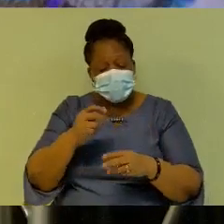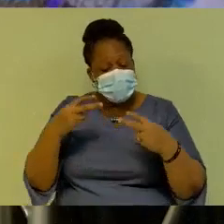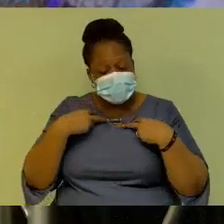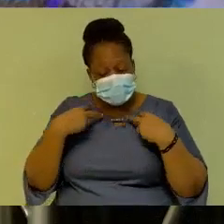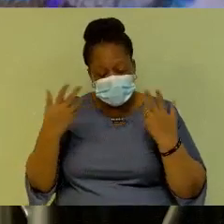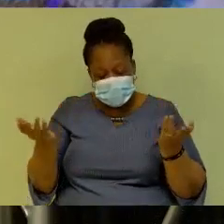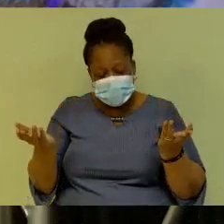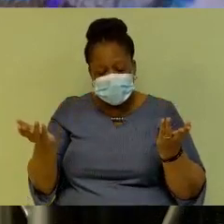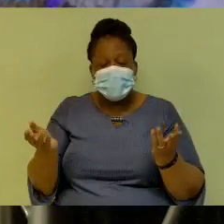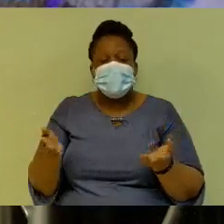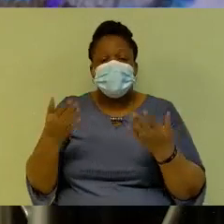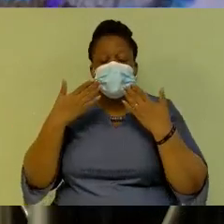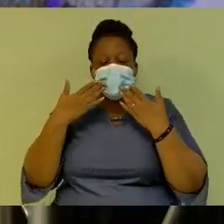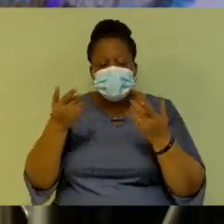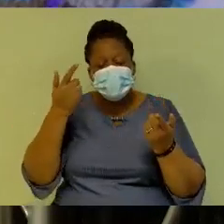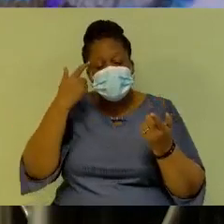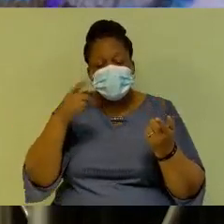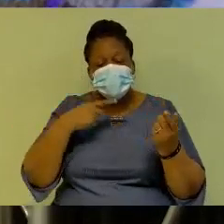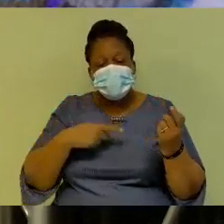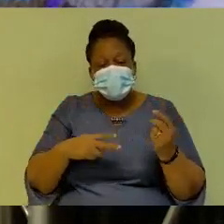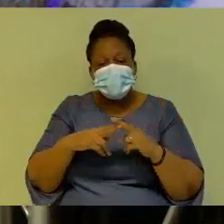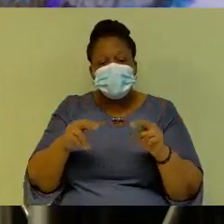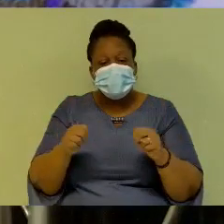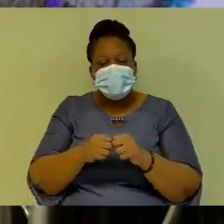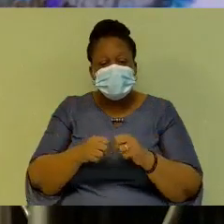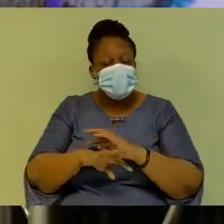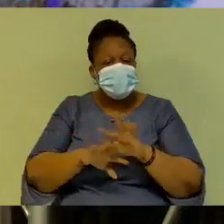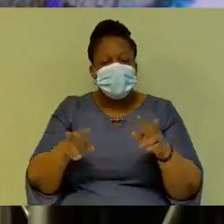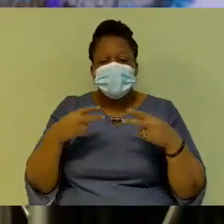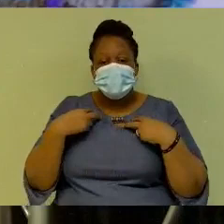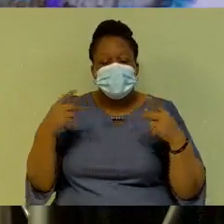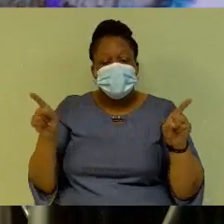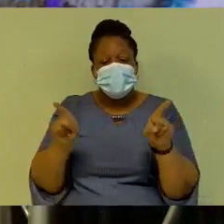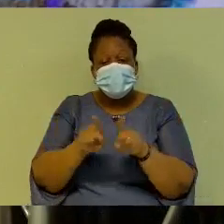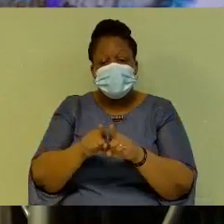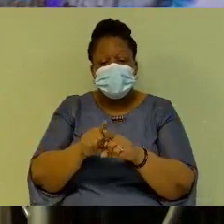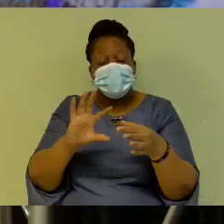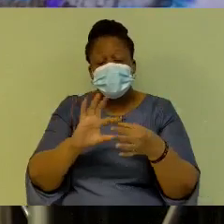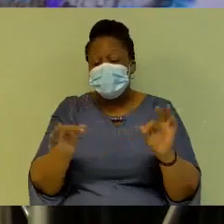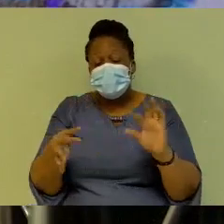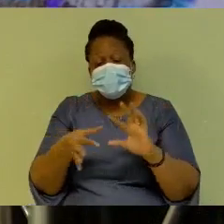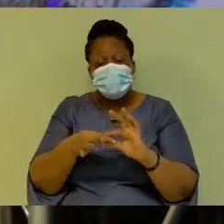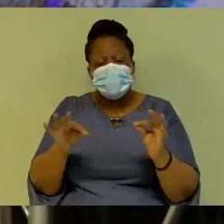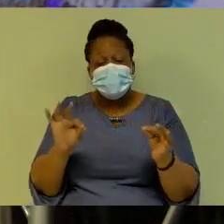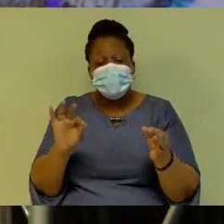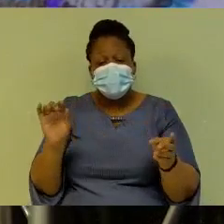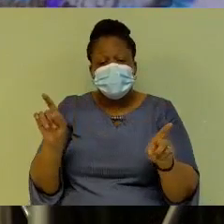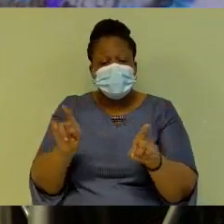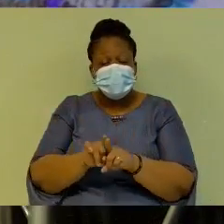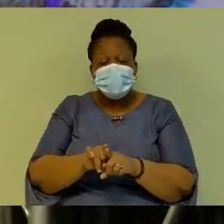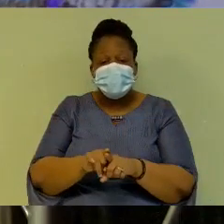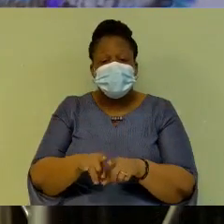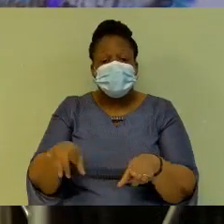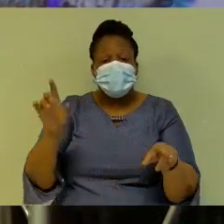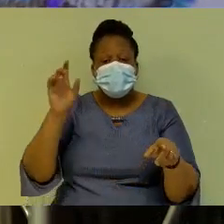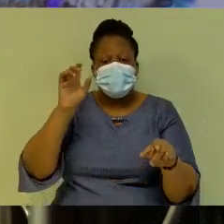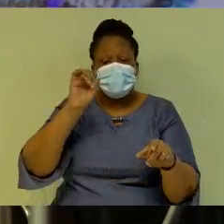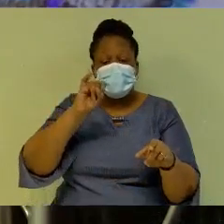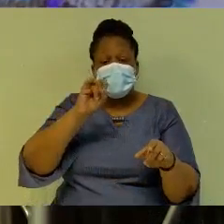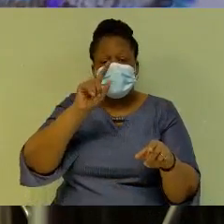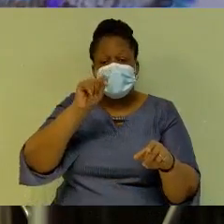us in St. Kitts and Nevis, we do not share the horror stories of major pandemic hotspots such as Italy, Spain,